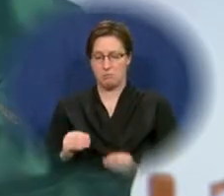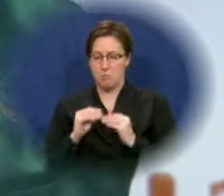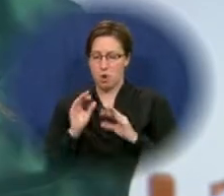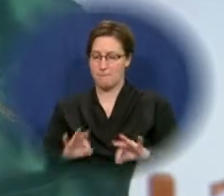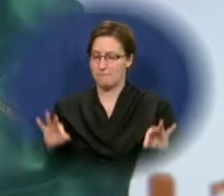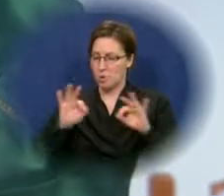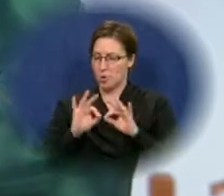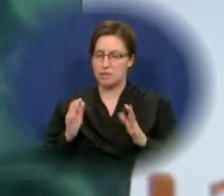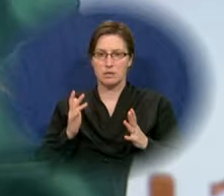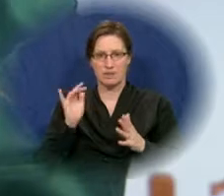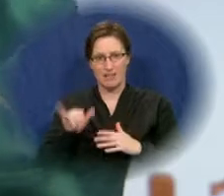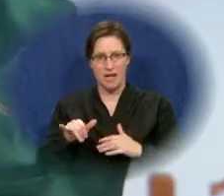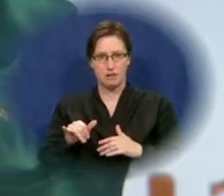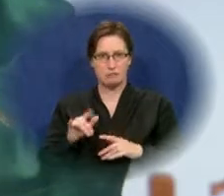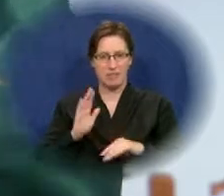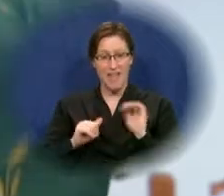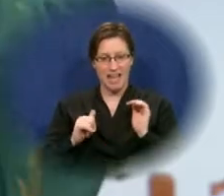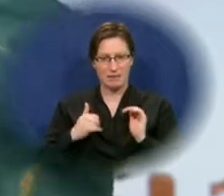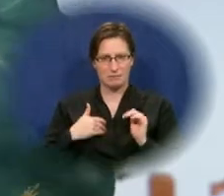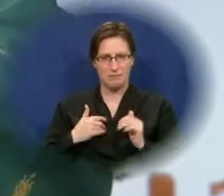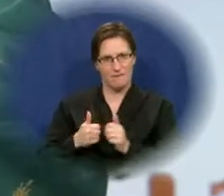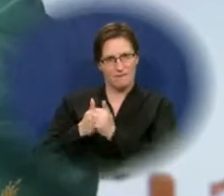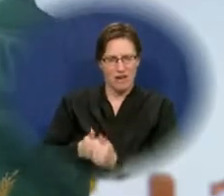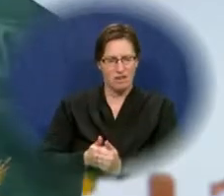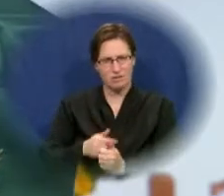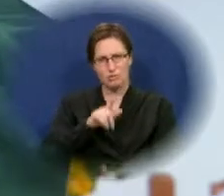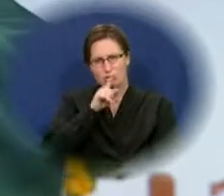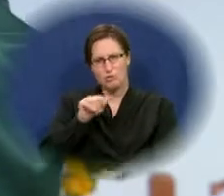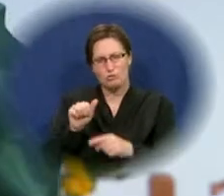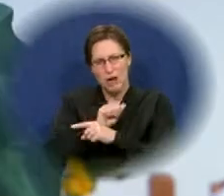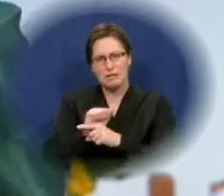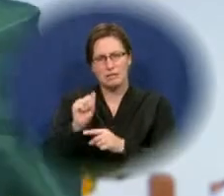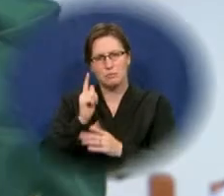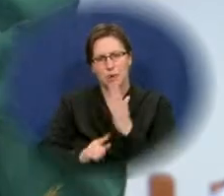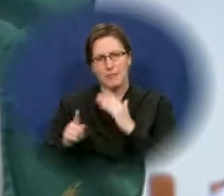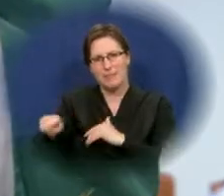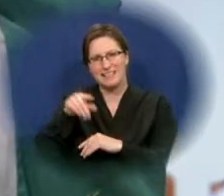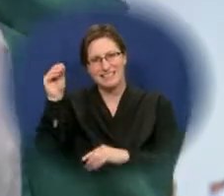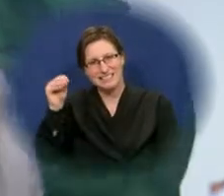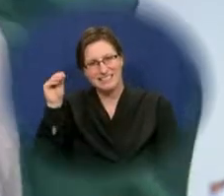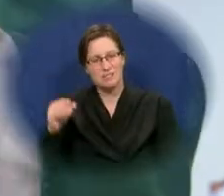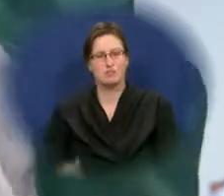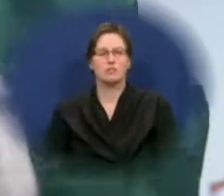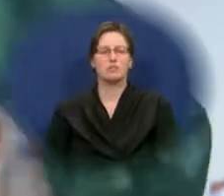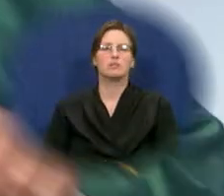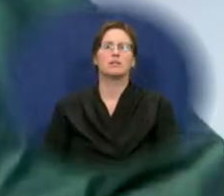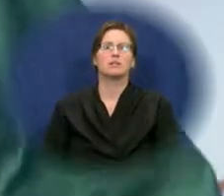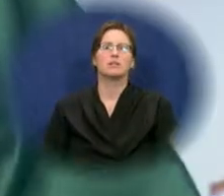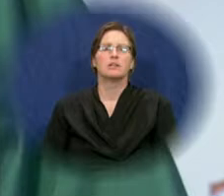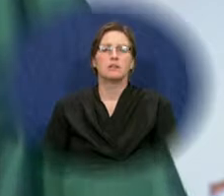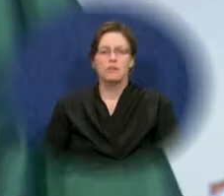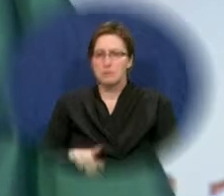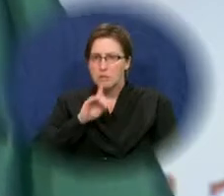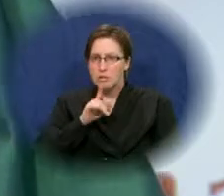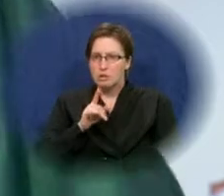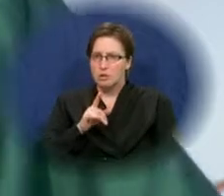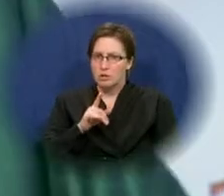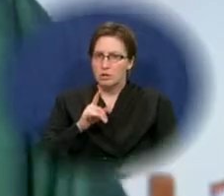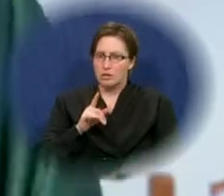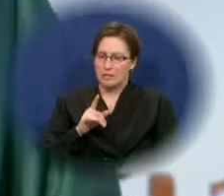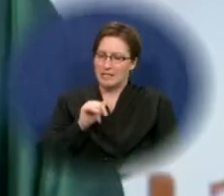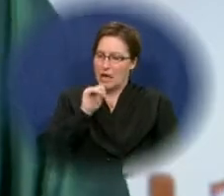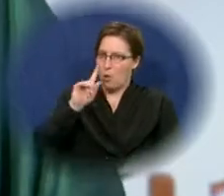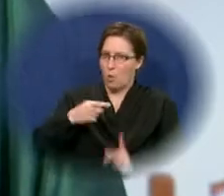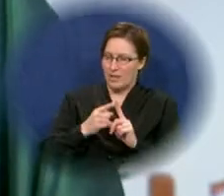how they lived, and really being consistent. So like he said, now be sure you listen to and follow everything they're teaching